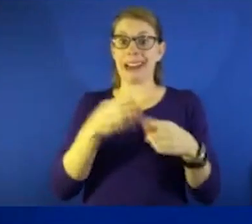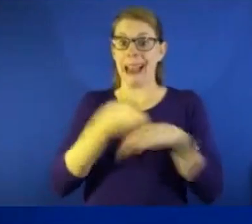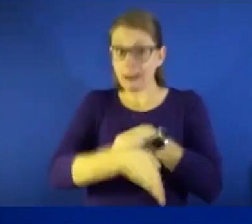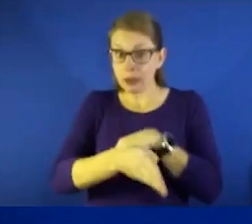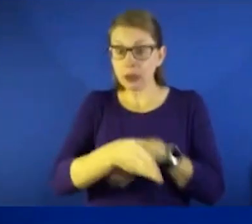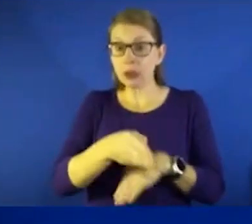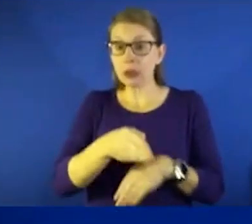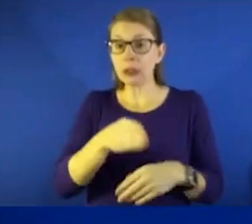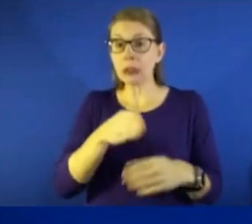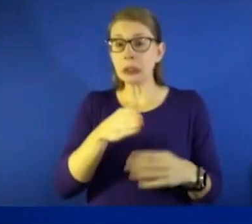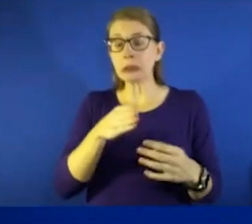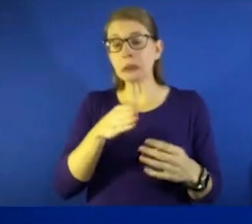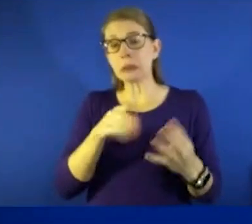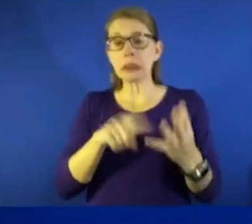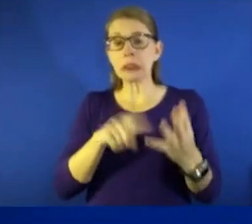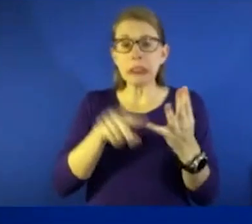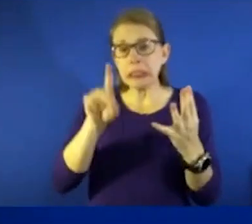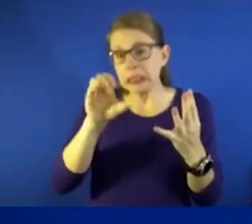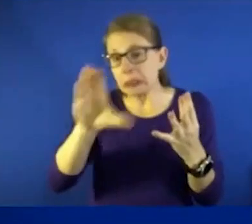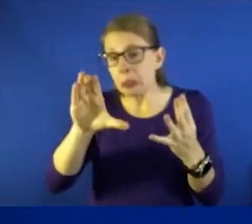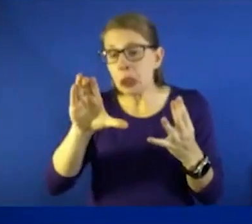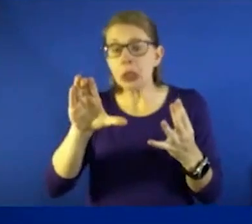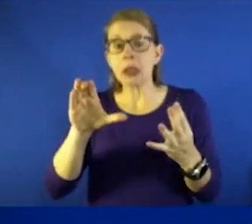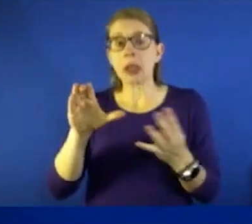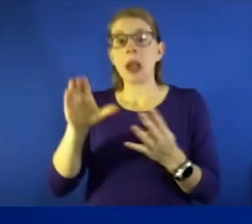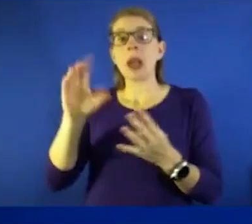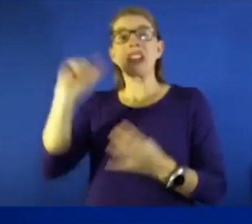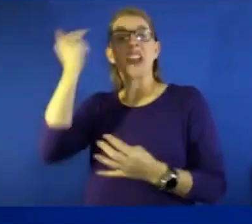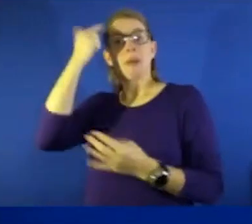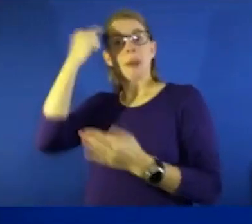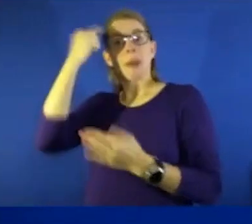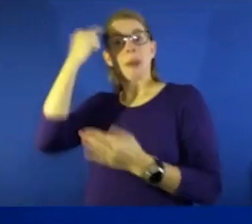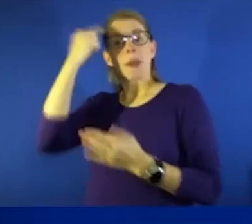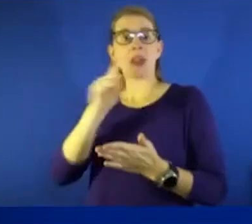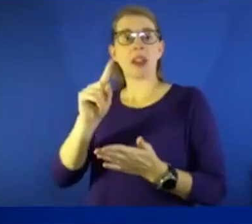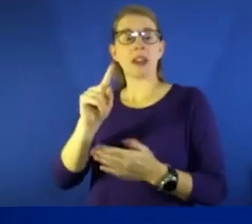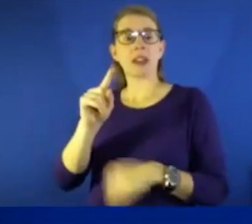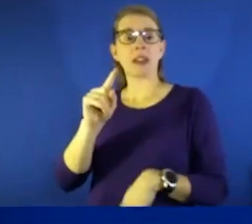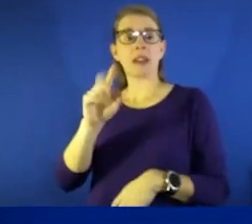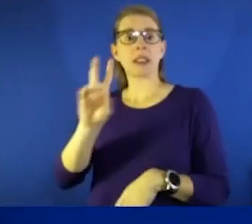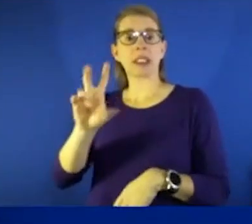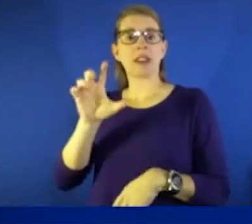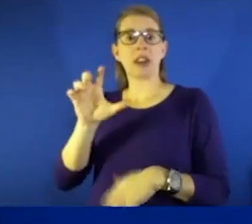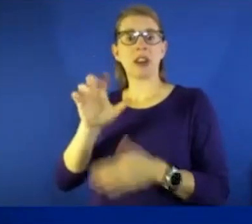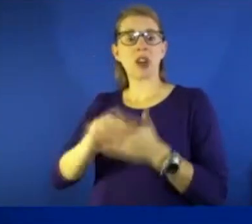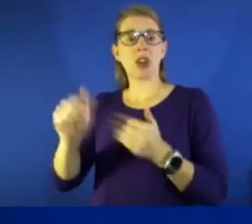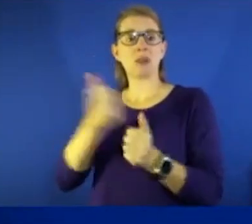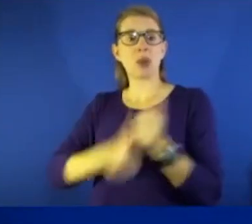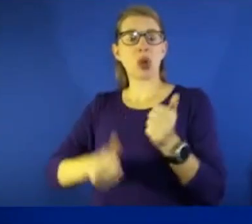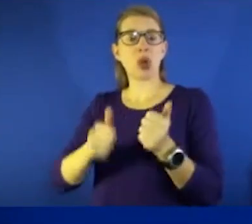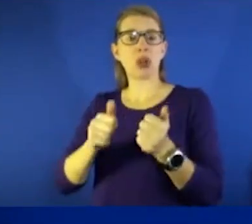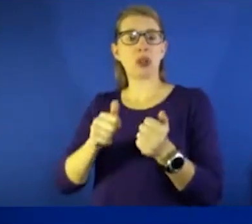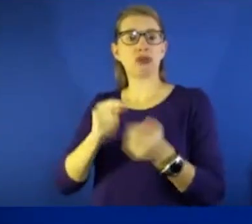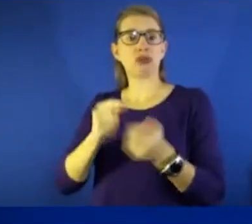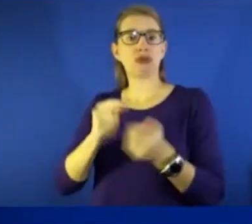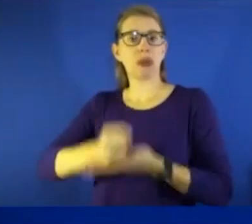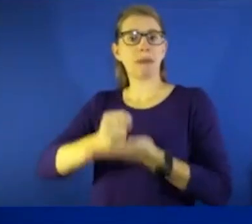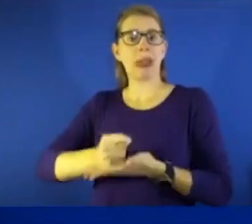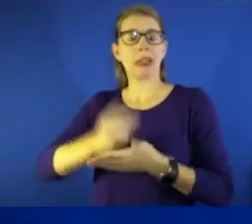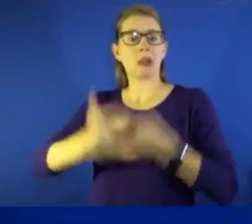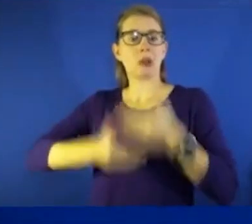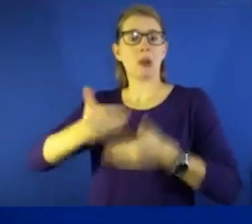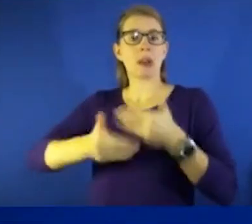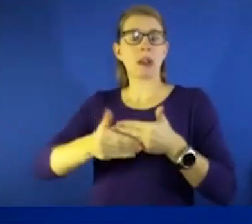the year, this year. It's been purchased by the government. I think it's like $700 per treatment course. So I think the cost initially will